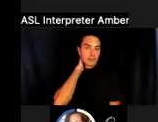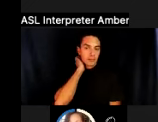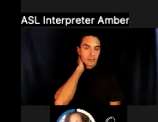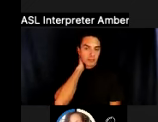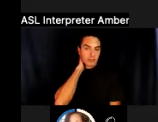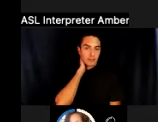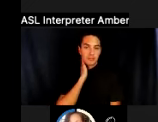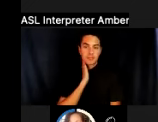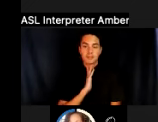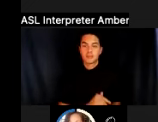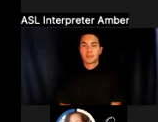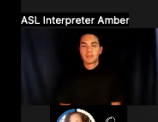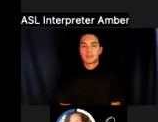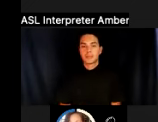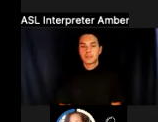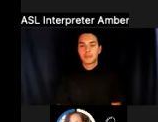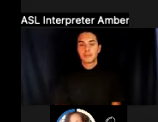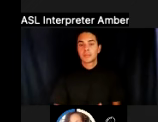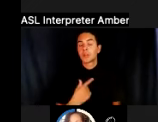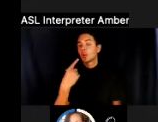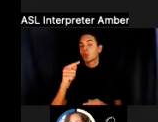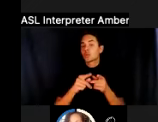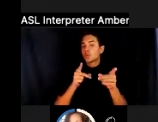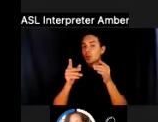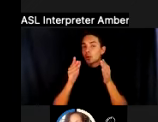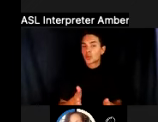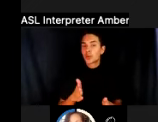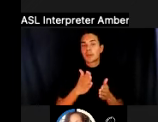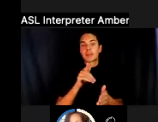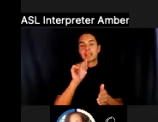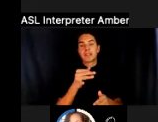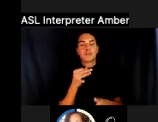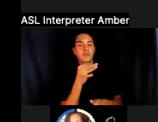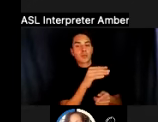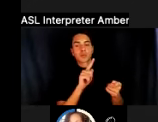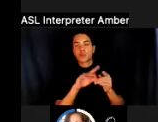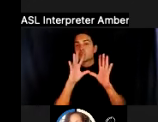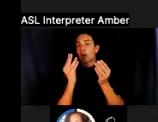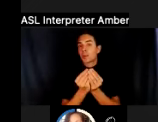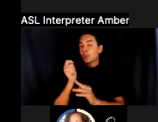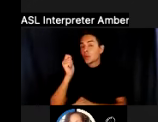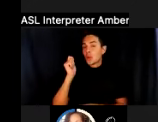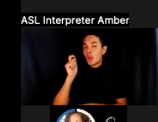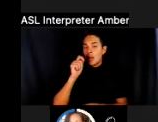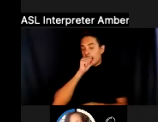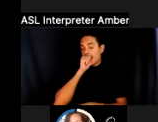Subpoenas go to the director and then they can be forwarded to the tribal attorney. Okay, that's good.